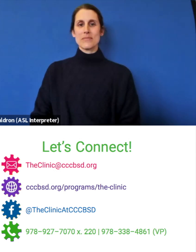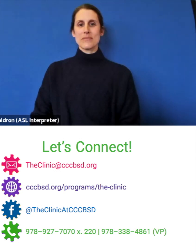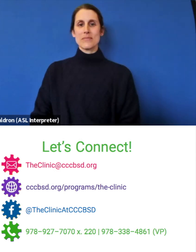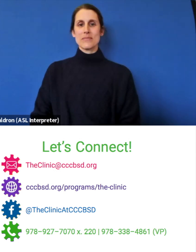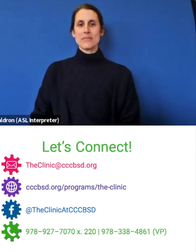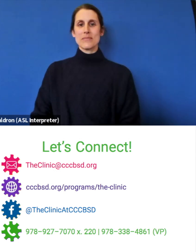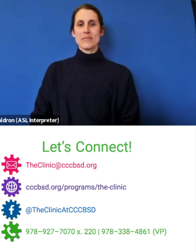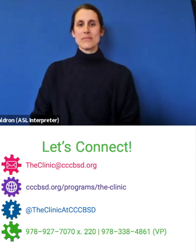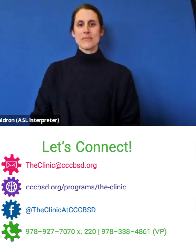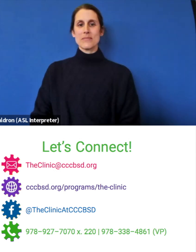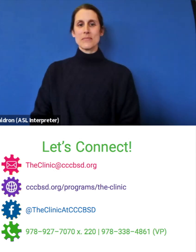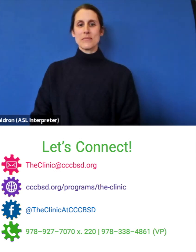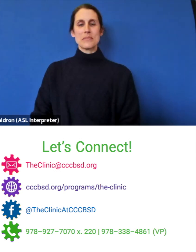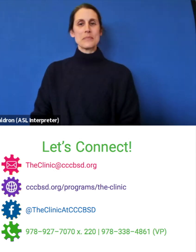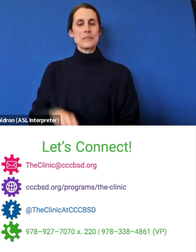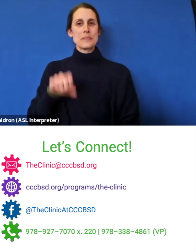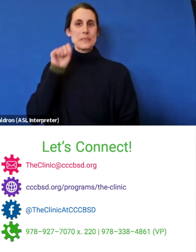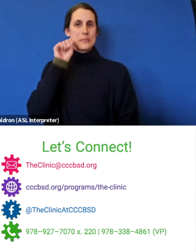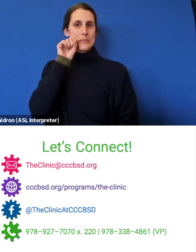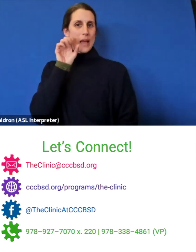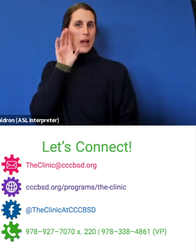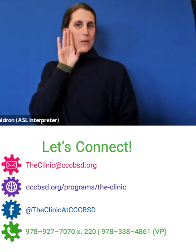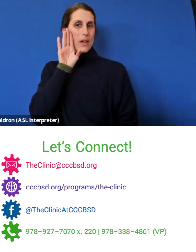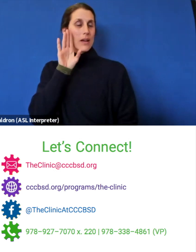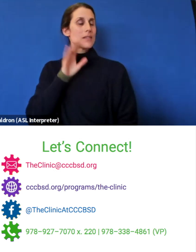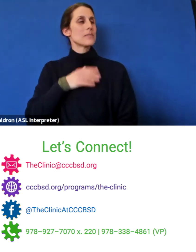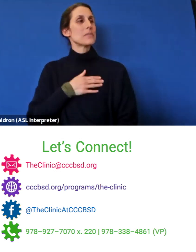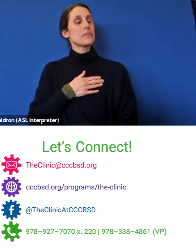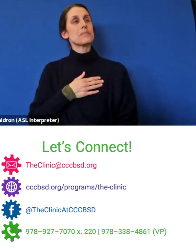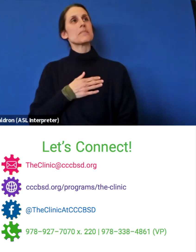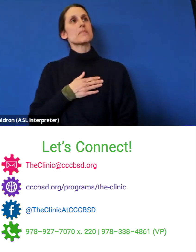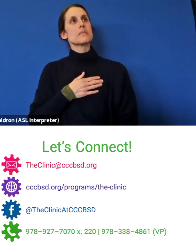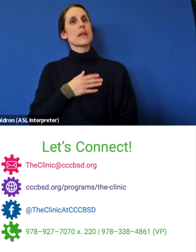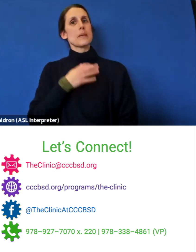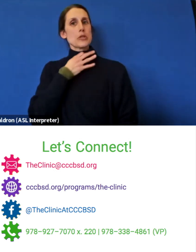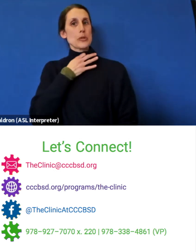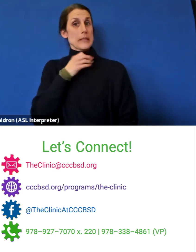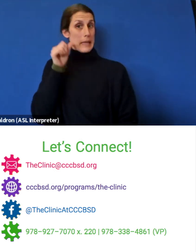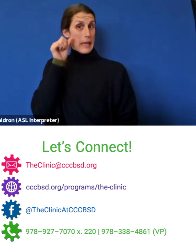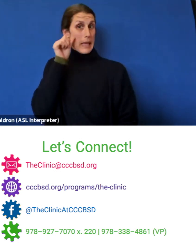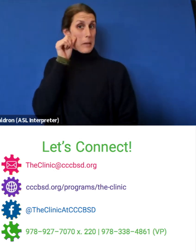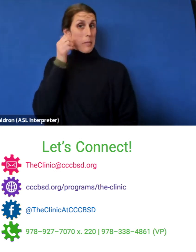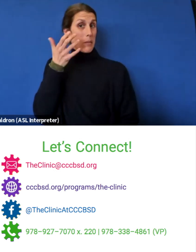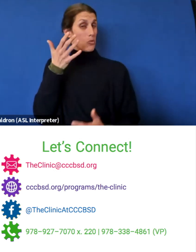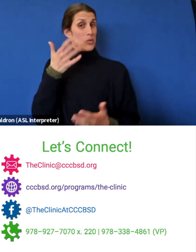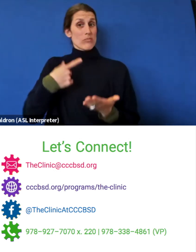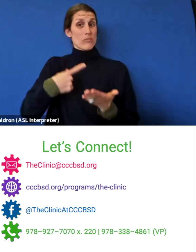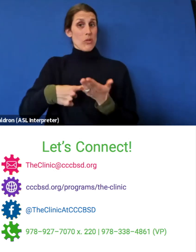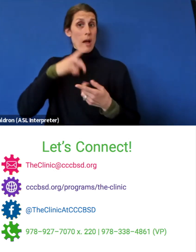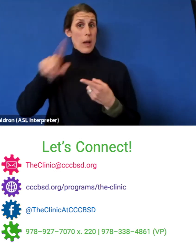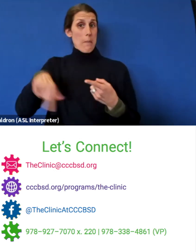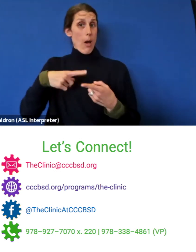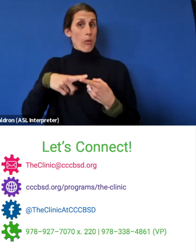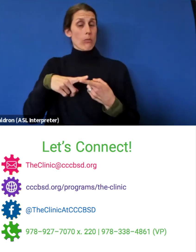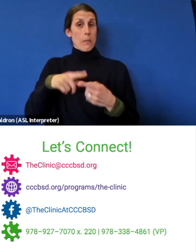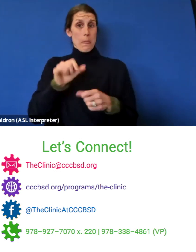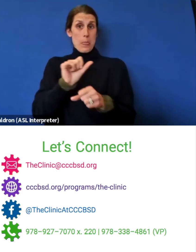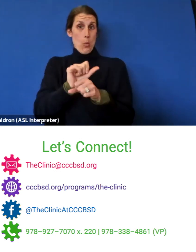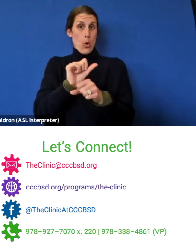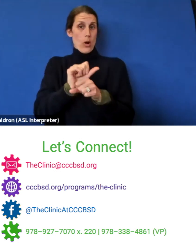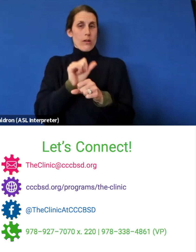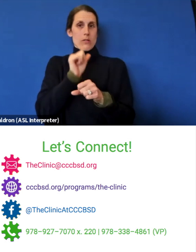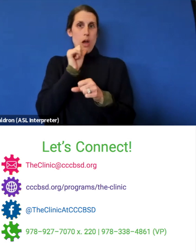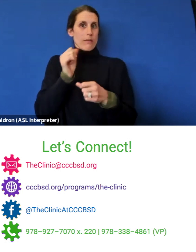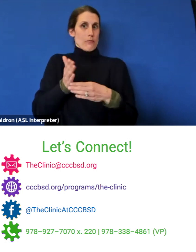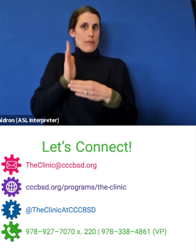I wonder if you might speak about what led to the work, with the, not culmination because the work is ongoing with the